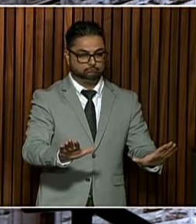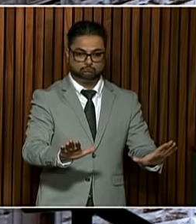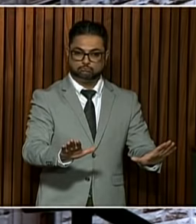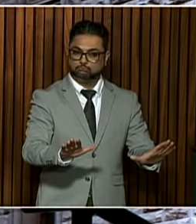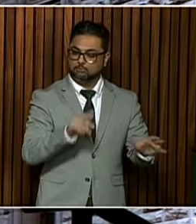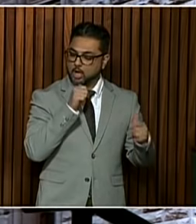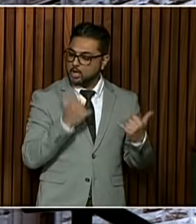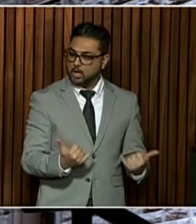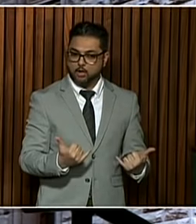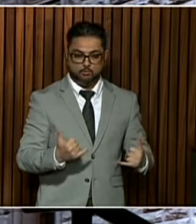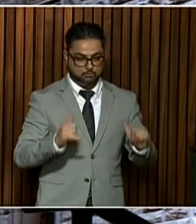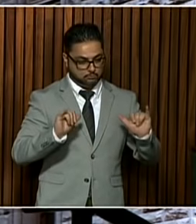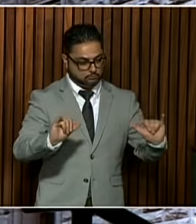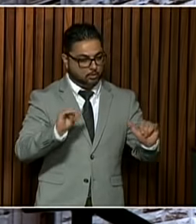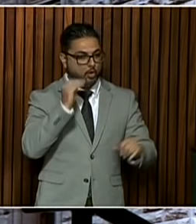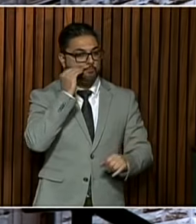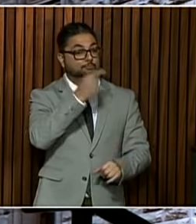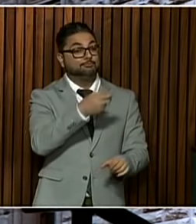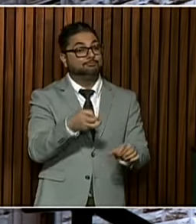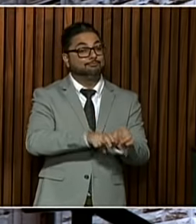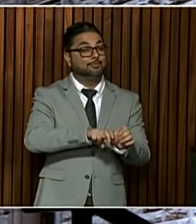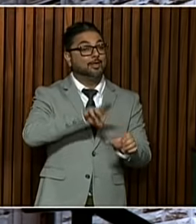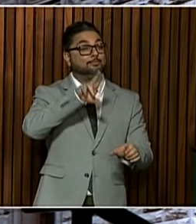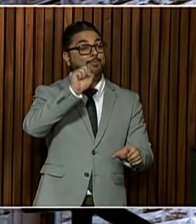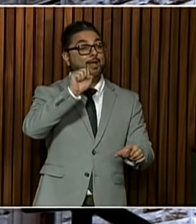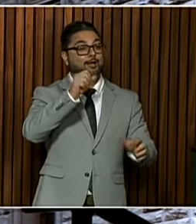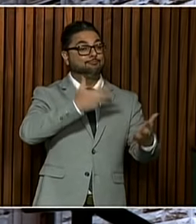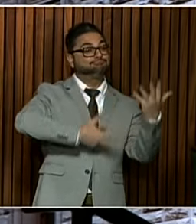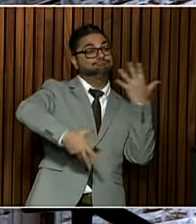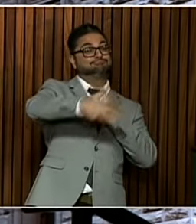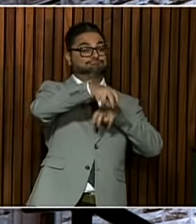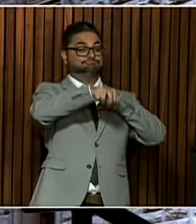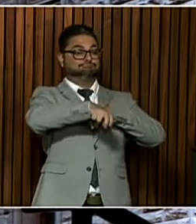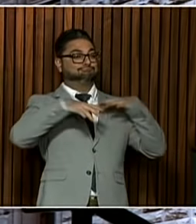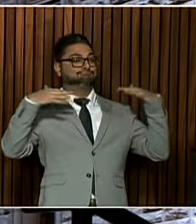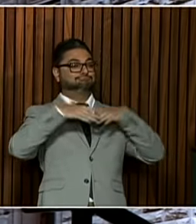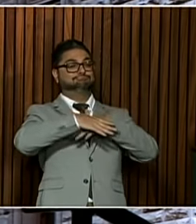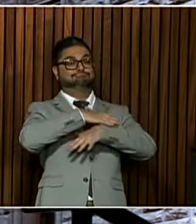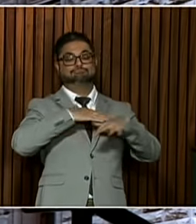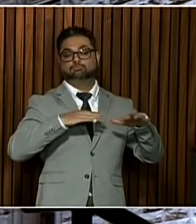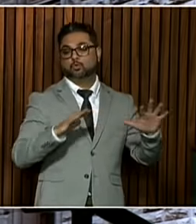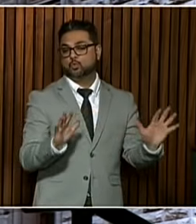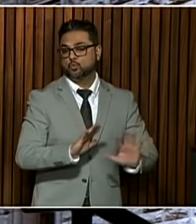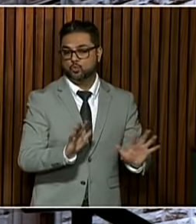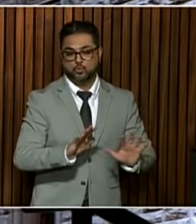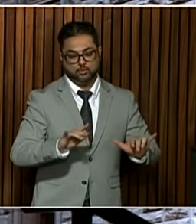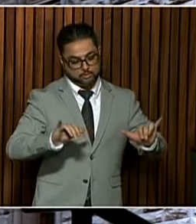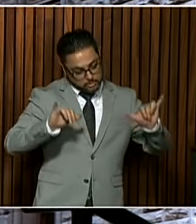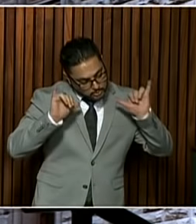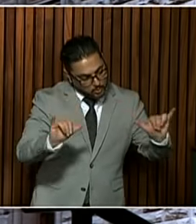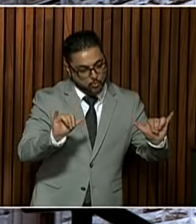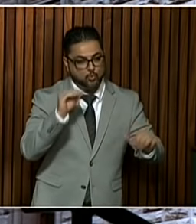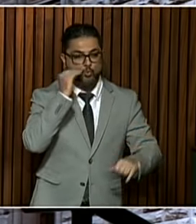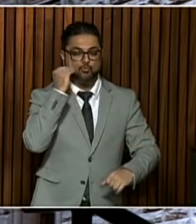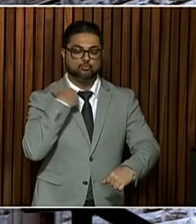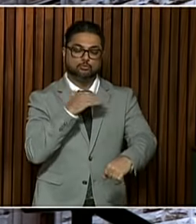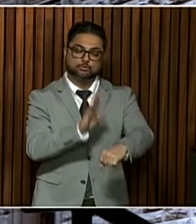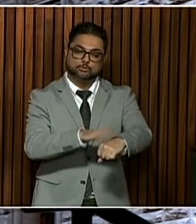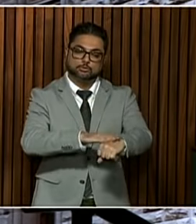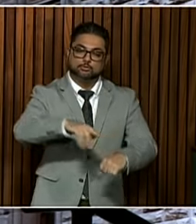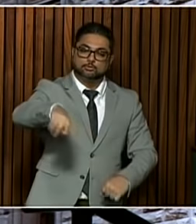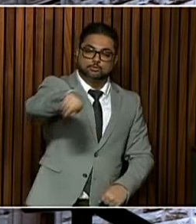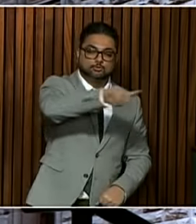be staying home. And we can't emphasize that strong enough. And you may feel that there's pressures and issues, but by doing